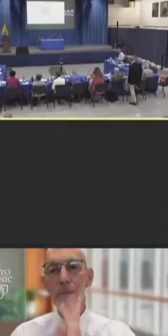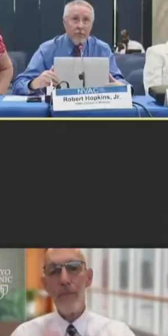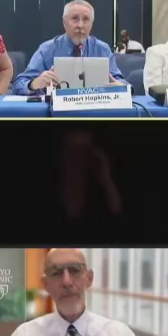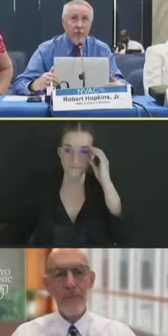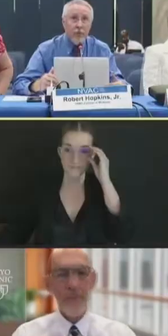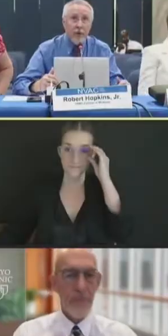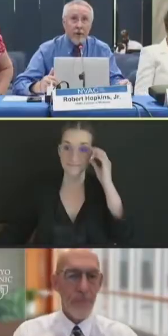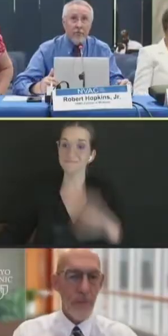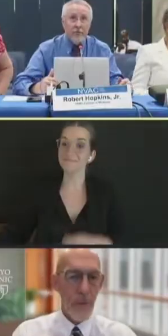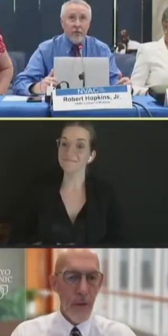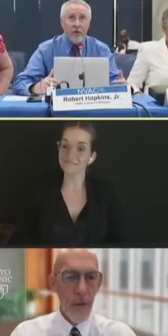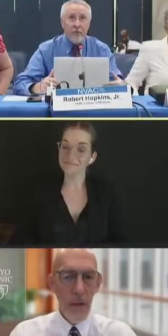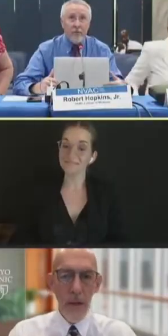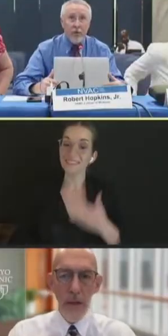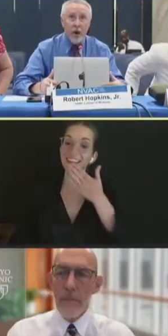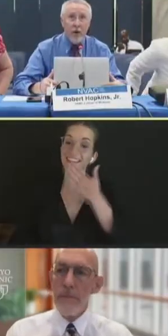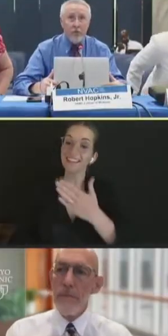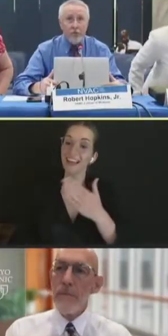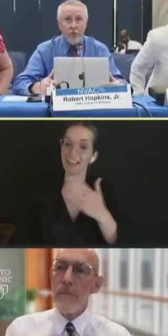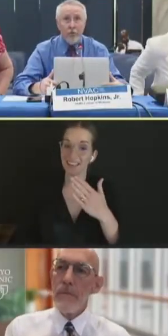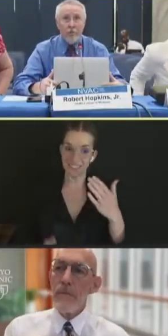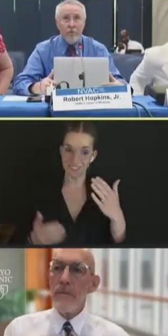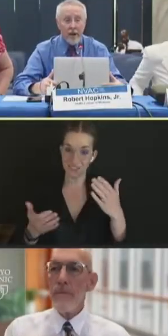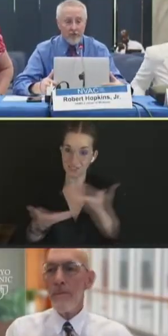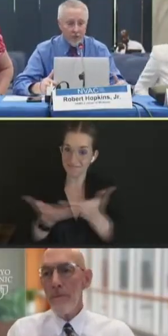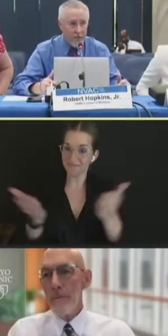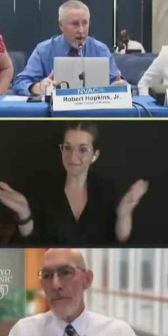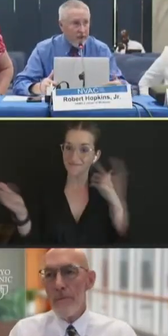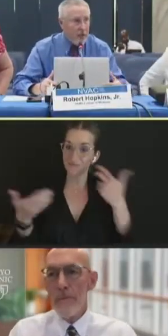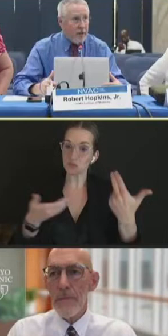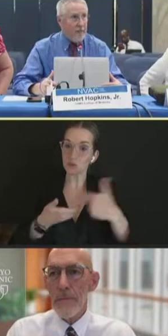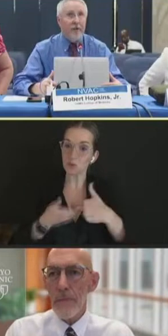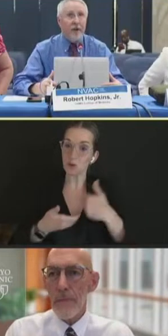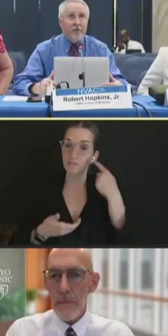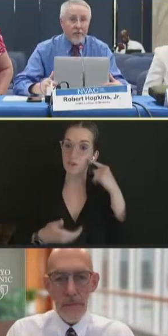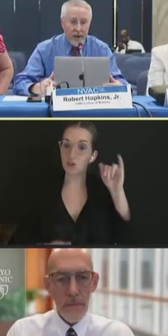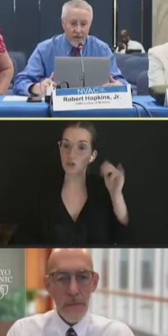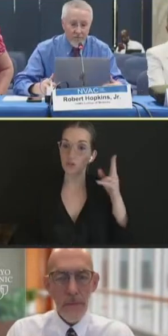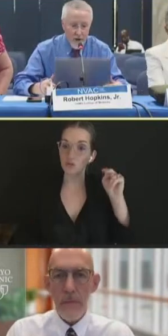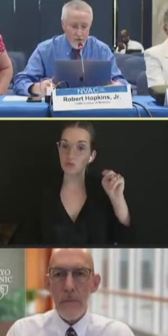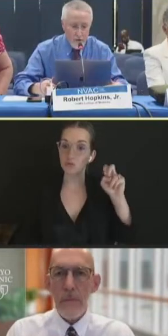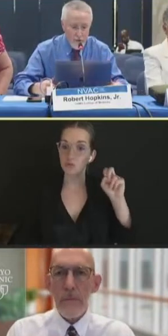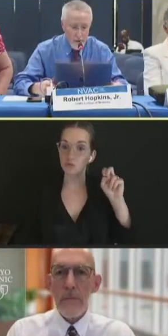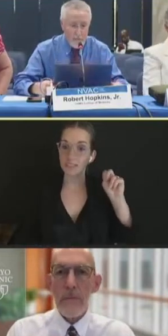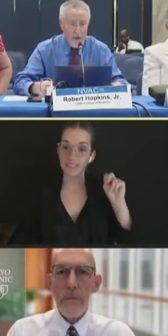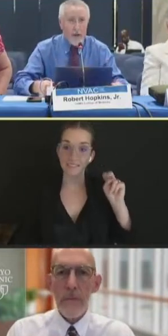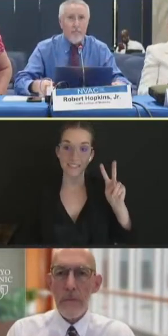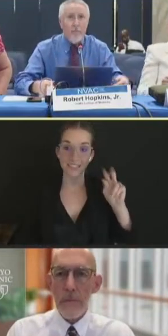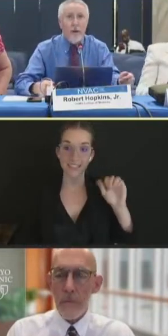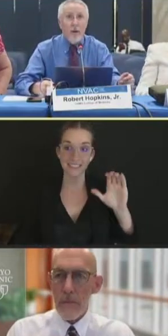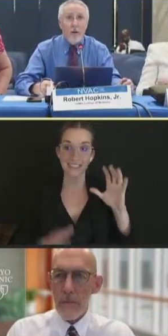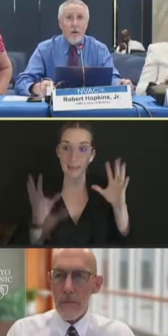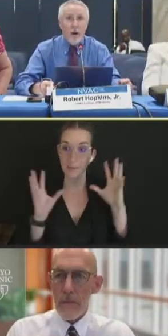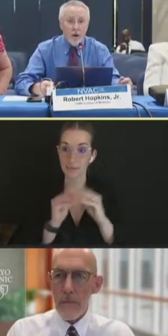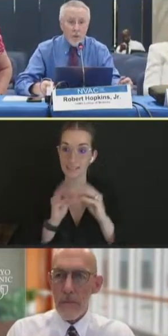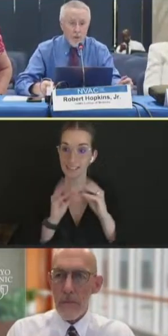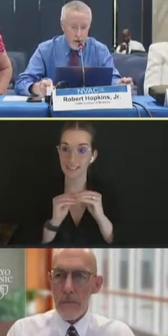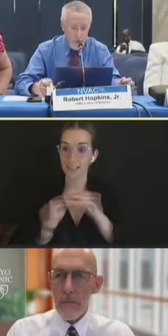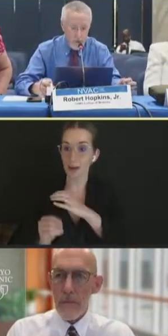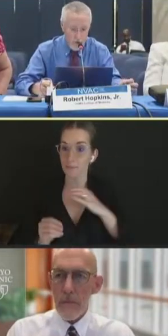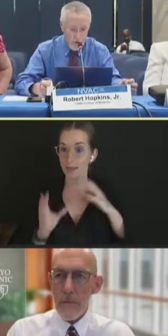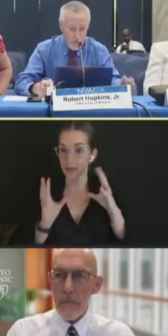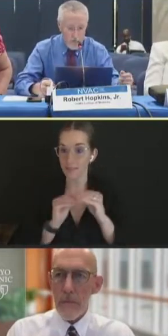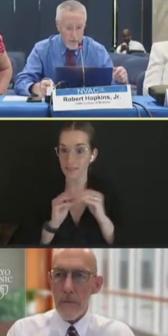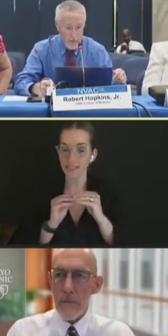Thank you all for joining us for our June National Vaccine Advisory Committee meeting. We will